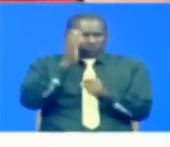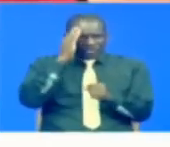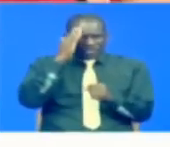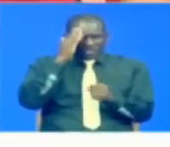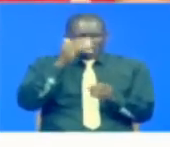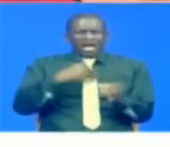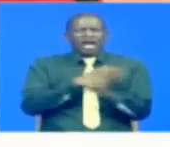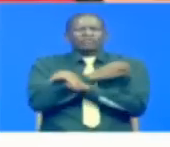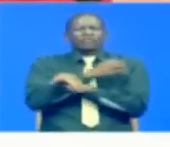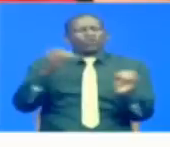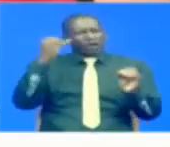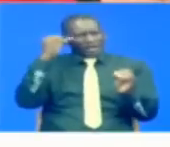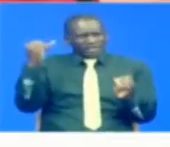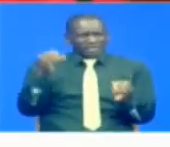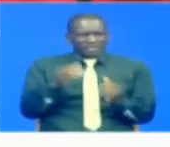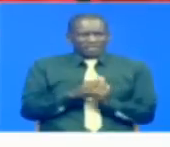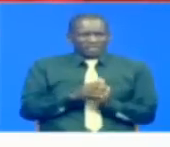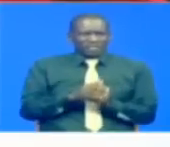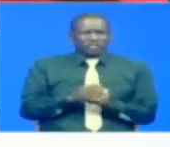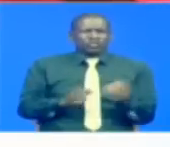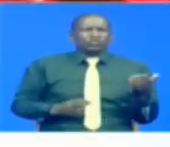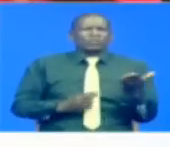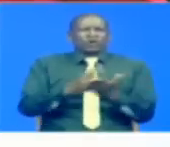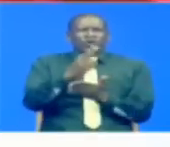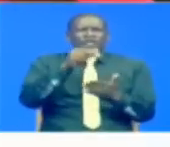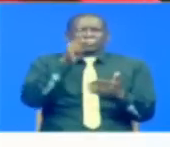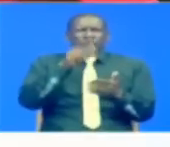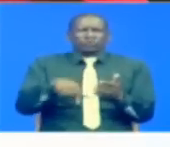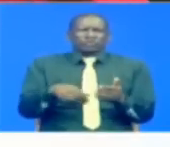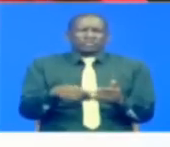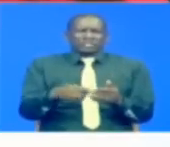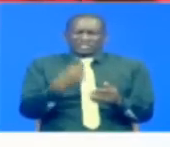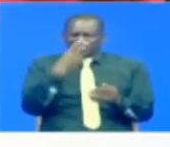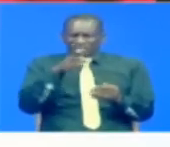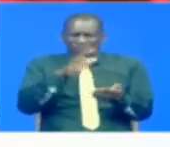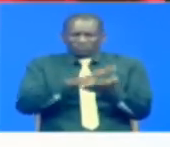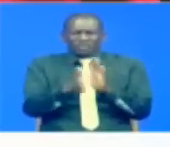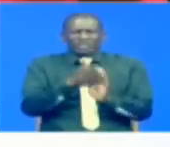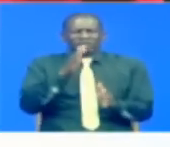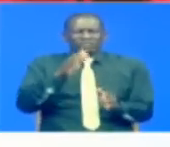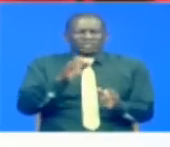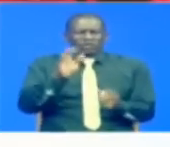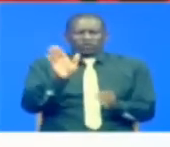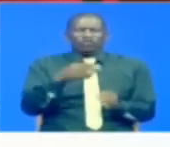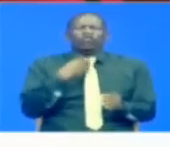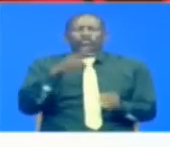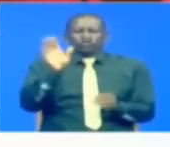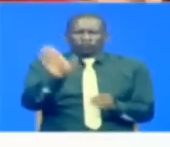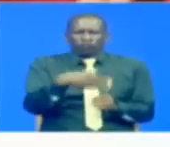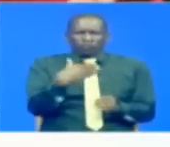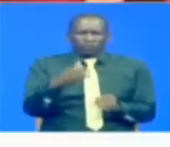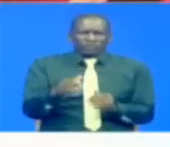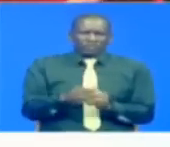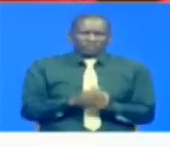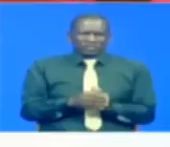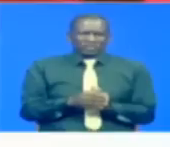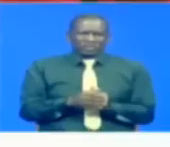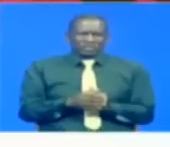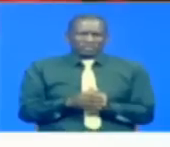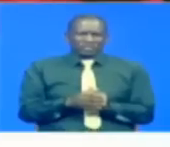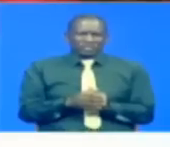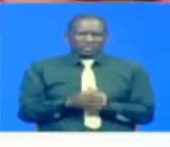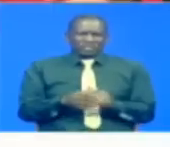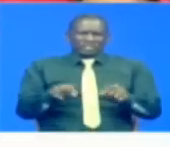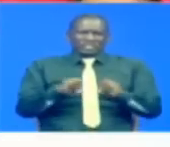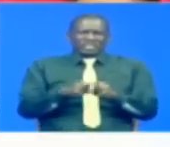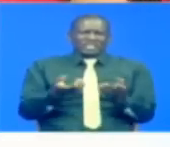no idea. But okay, to be honest, watching him without music, at some point it looked like he was almost tripping over, like not